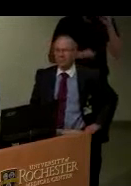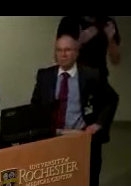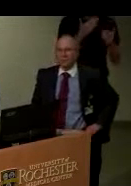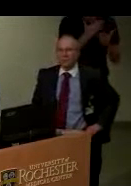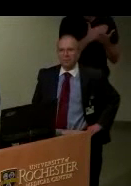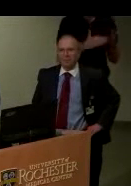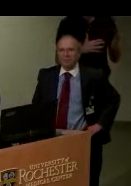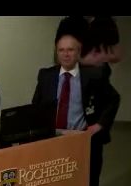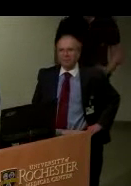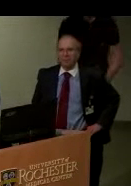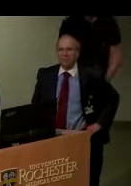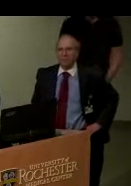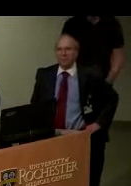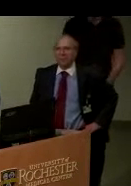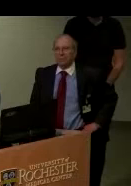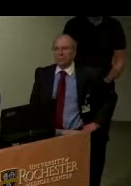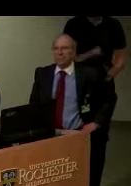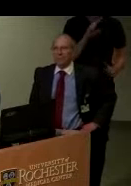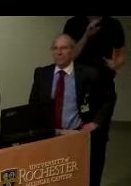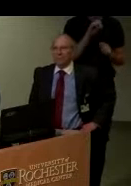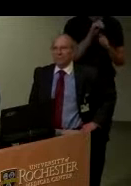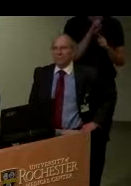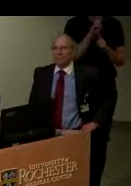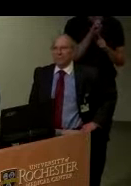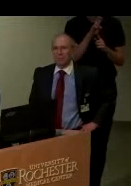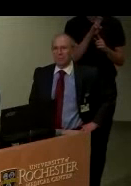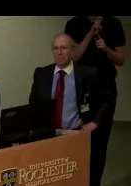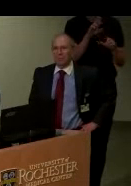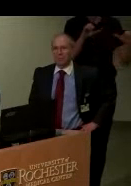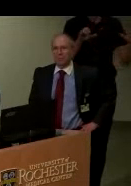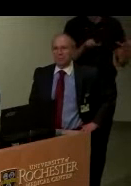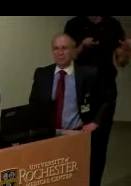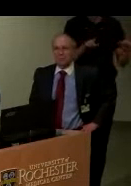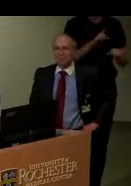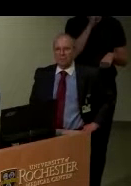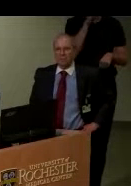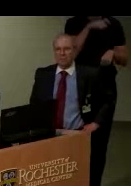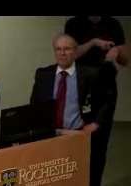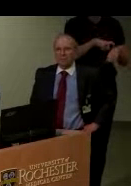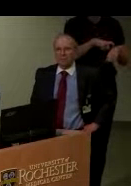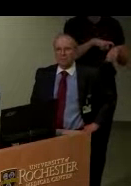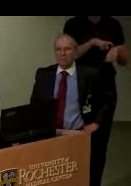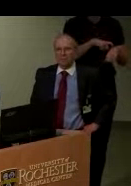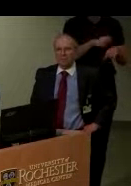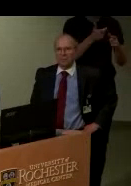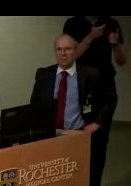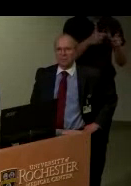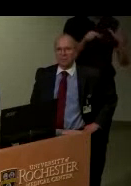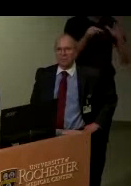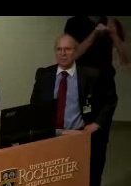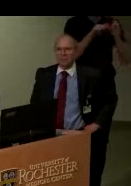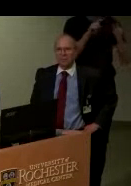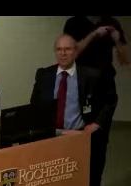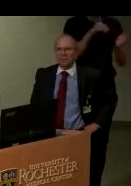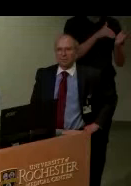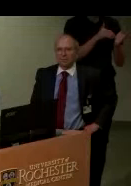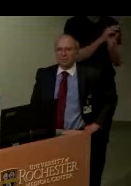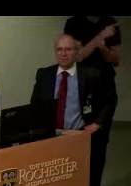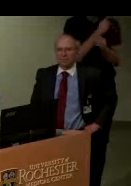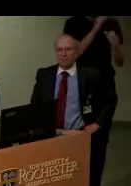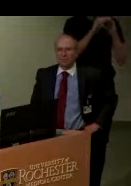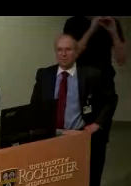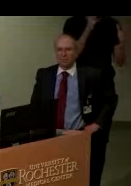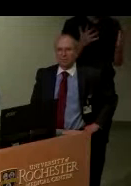I think the EMR done in real time is a big detriment to the doctor-patient